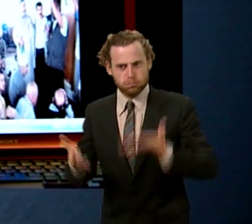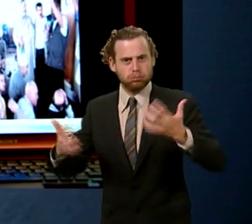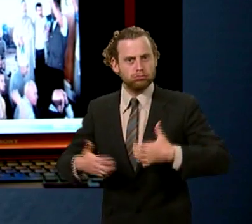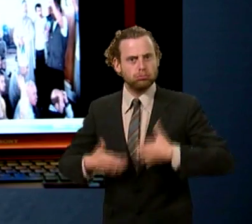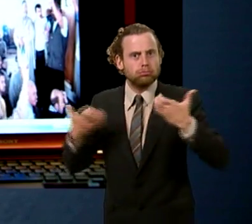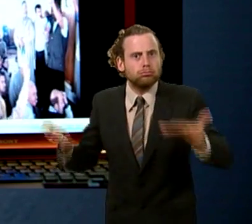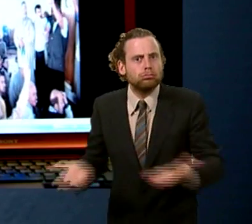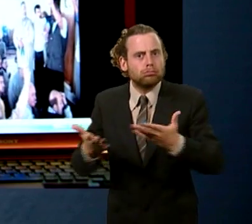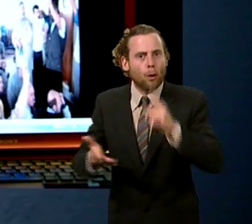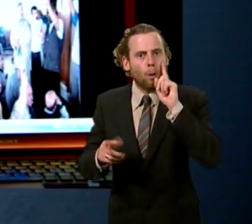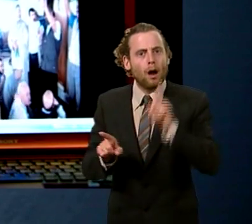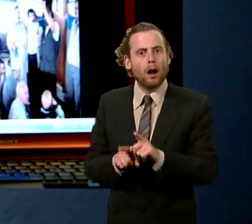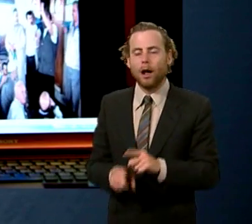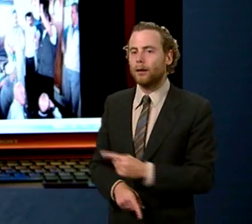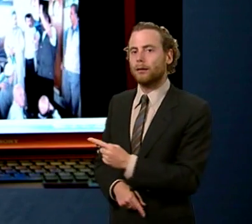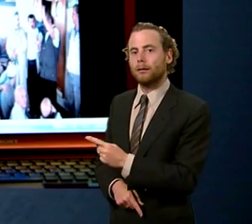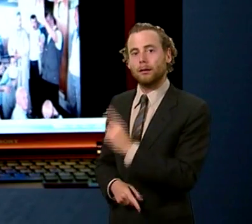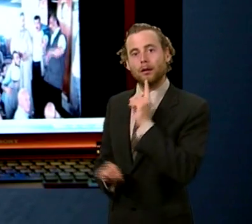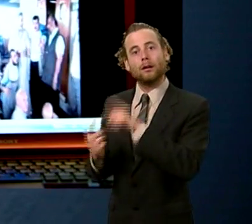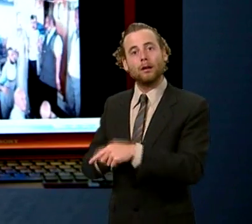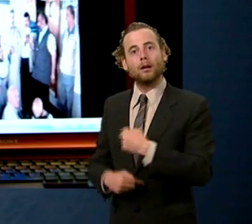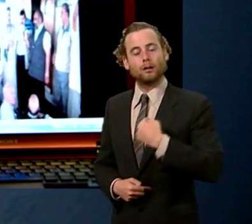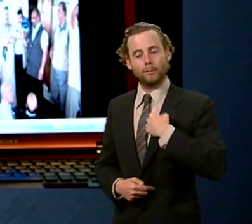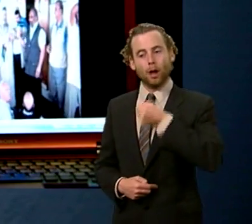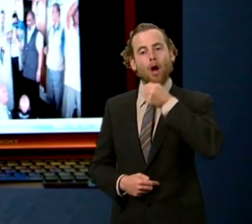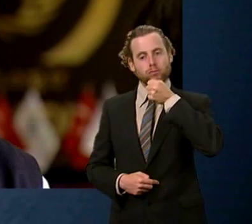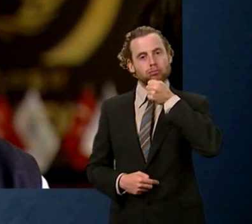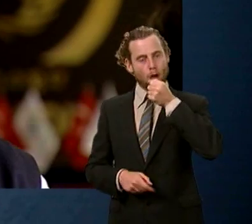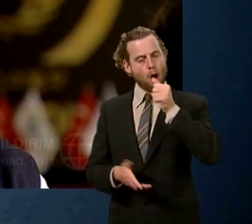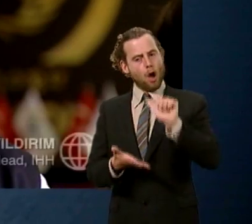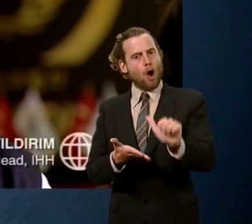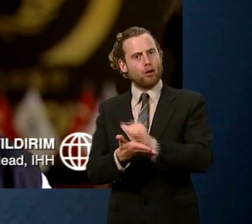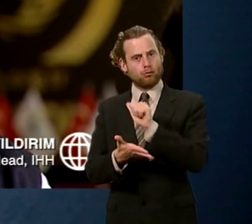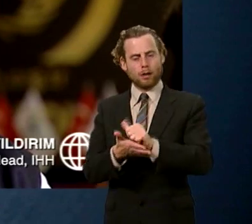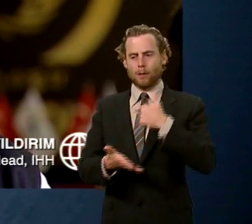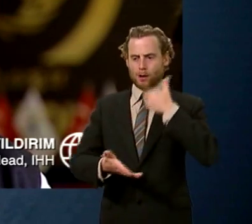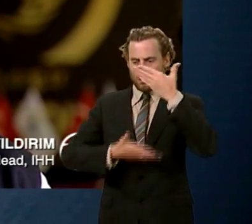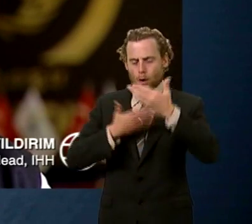Çok doğru söyledik. Orada I spoke correctly there. I spoke beautifully.